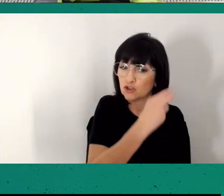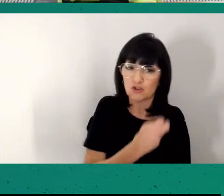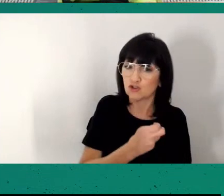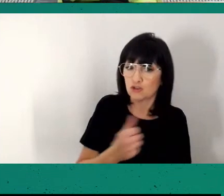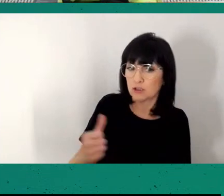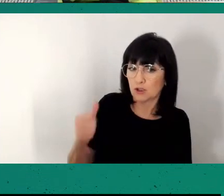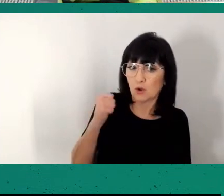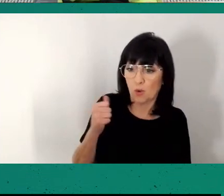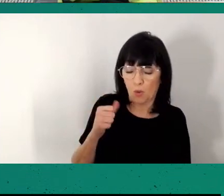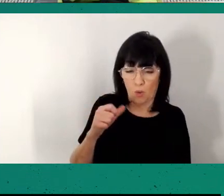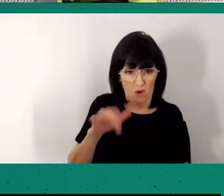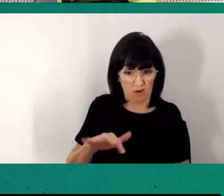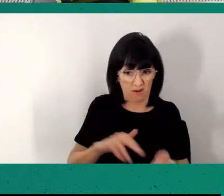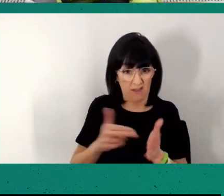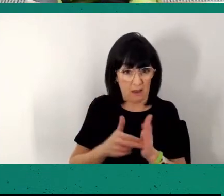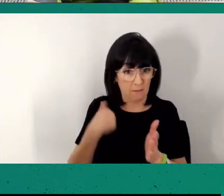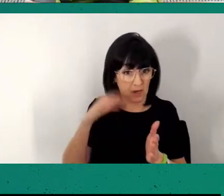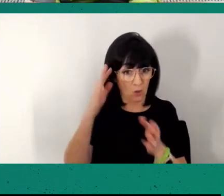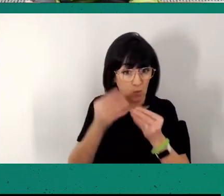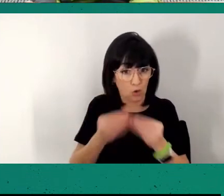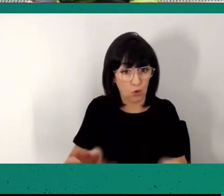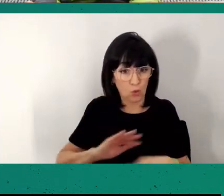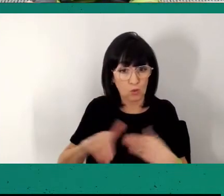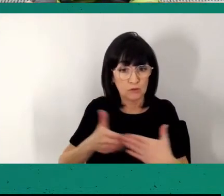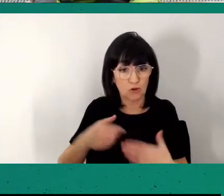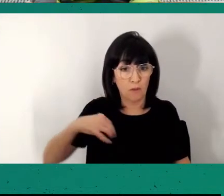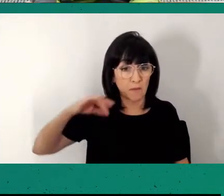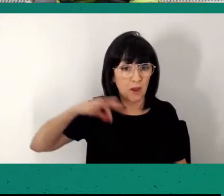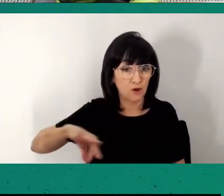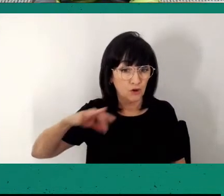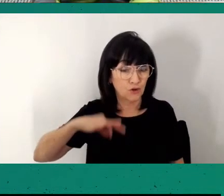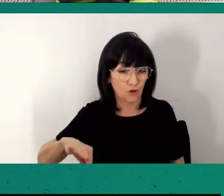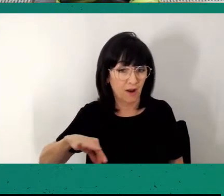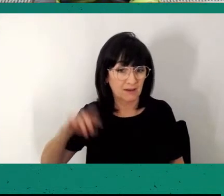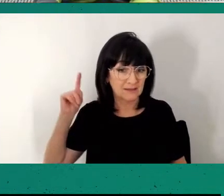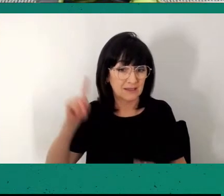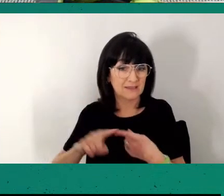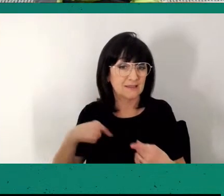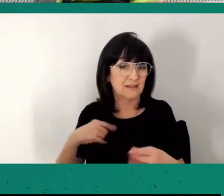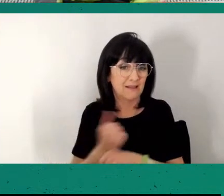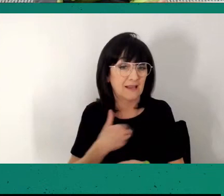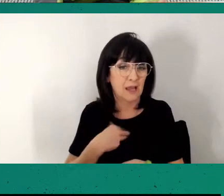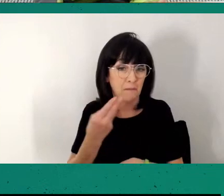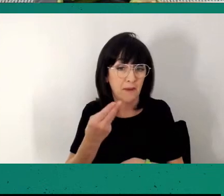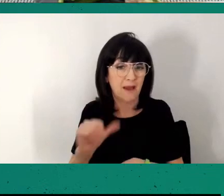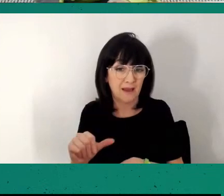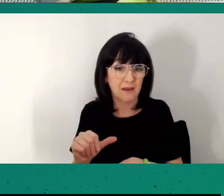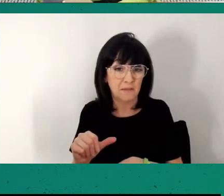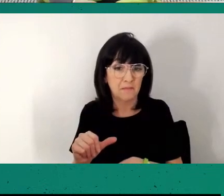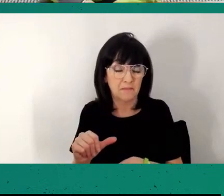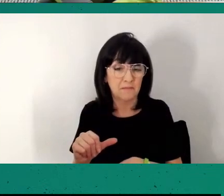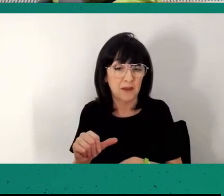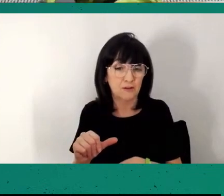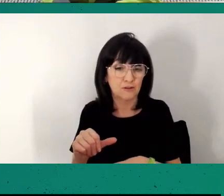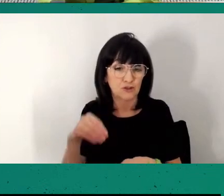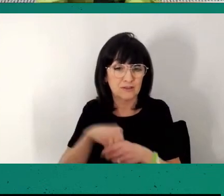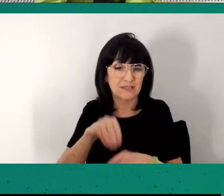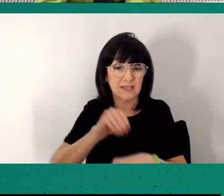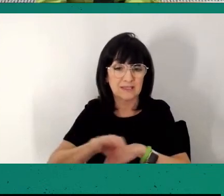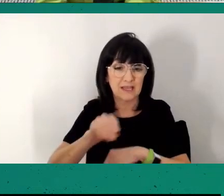from 1952 until I got my master's in counseling. Well, I didn't think that was right. So I